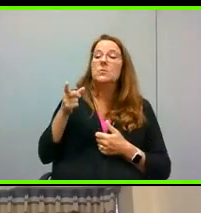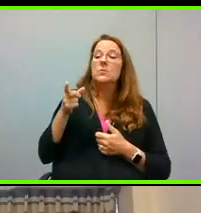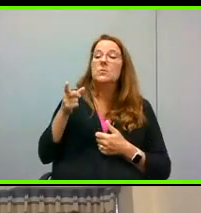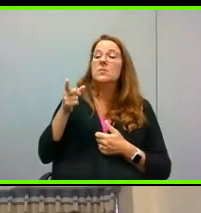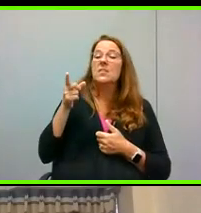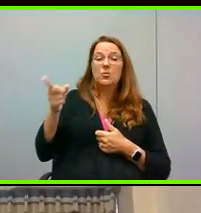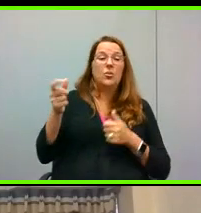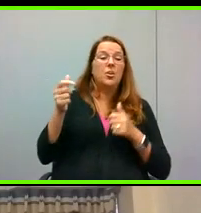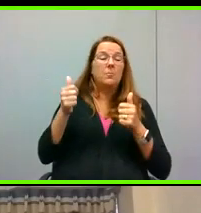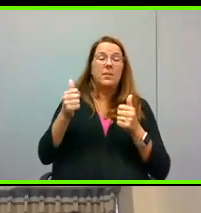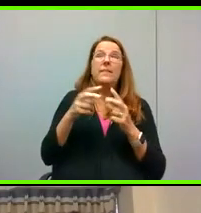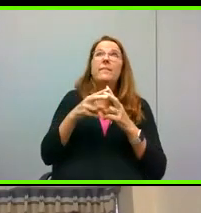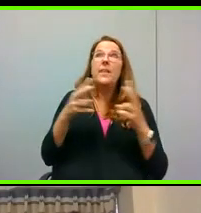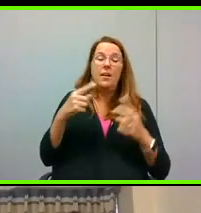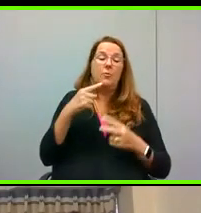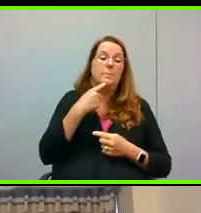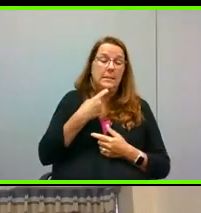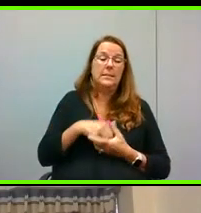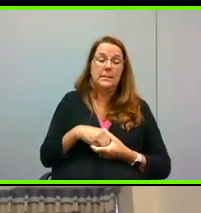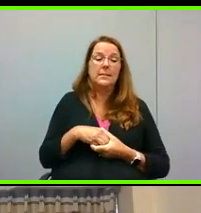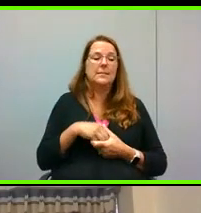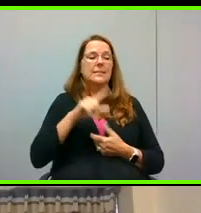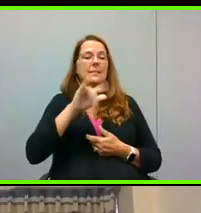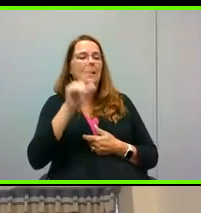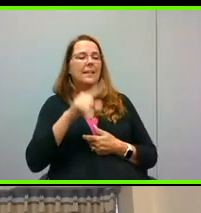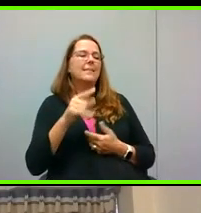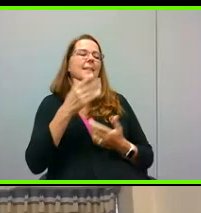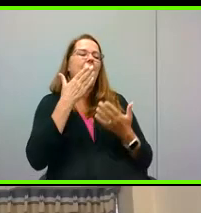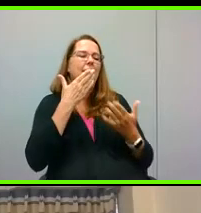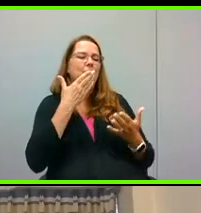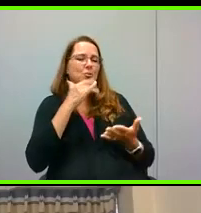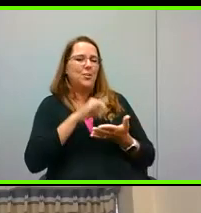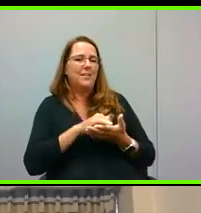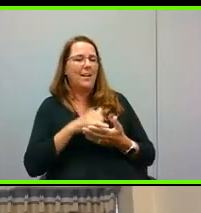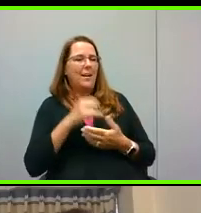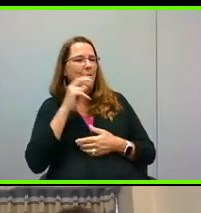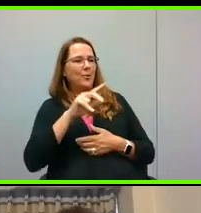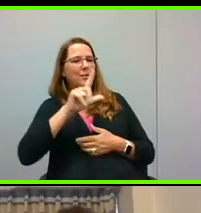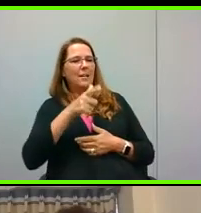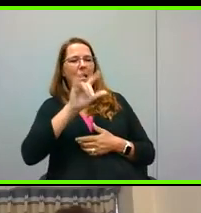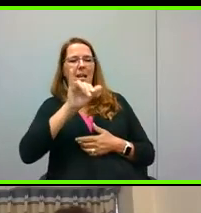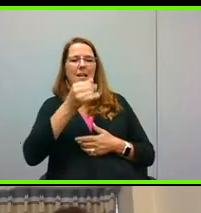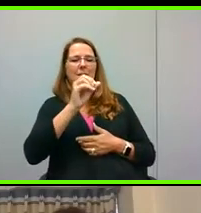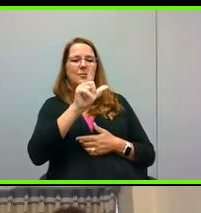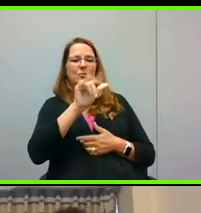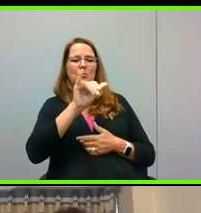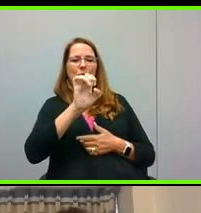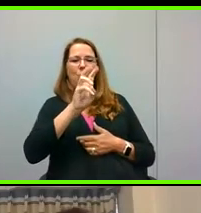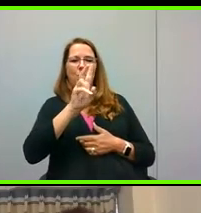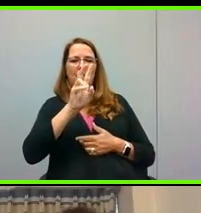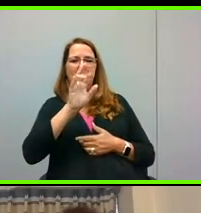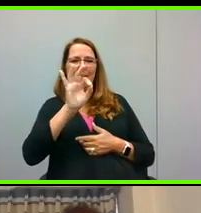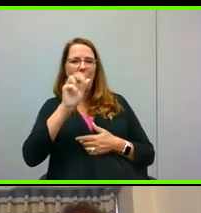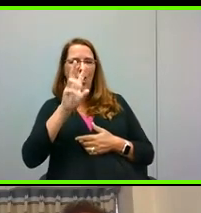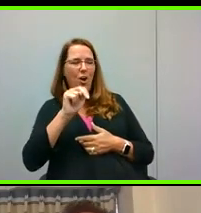missed. Well, I appreciate that. I'm looking at Jolie Fawn right now, and Garrett and Daniel, you're looking good,